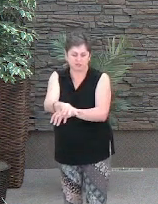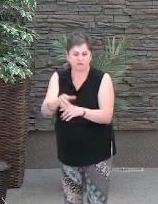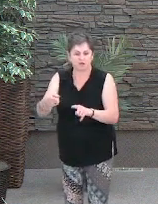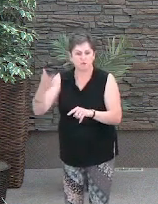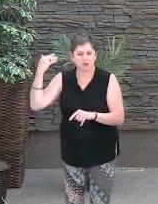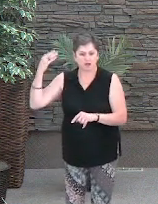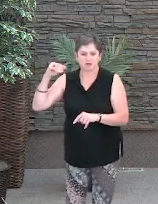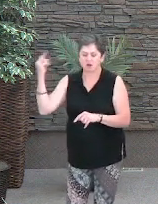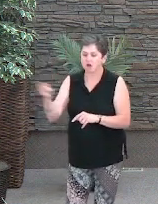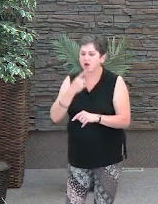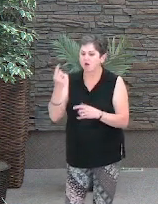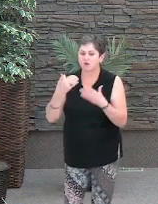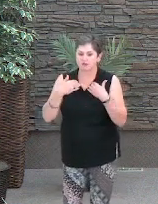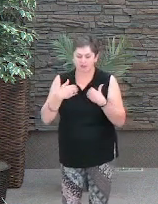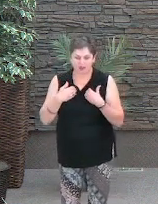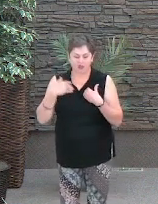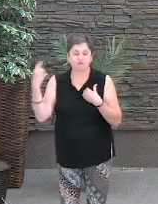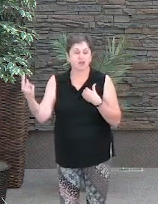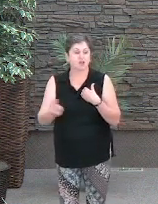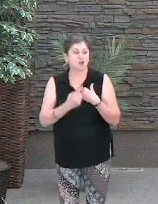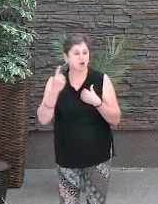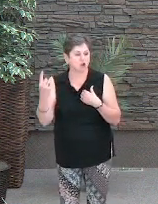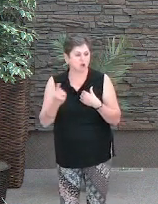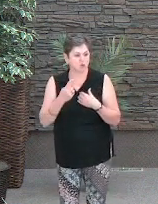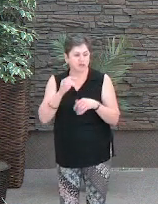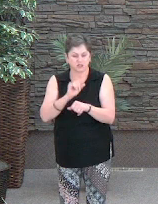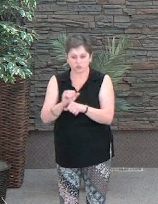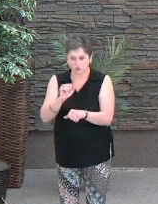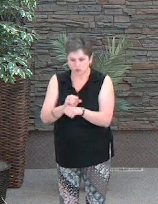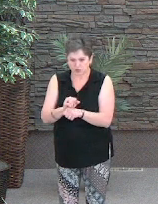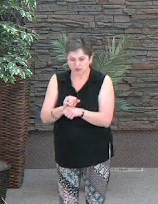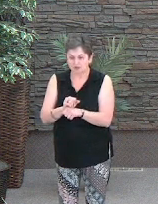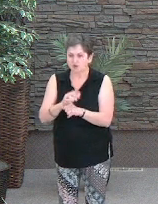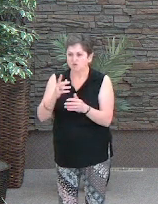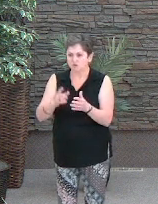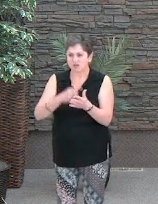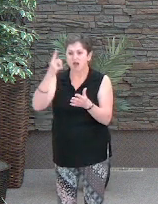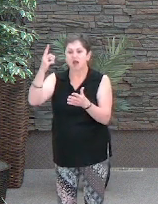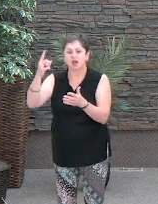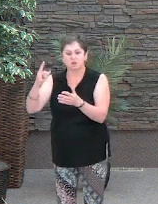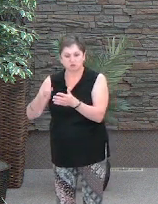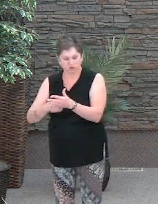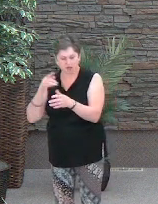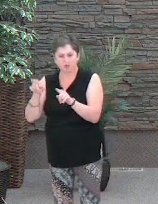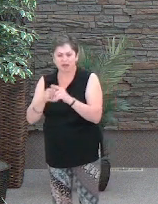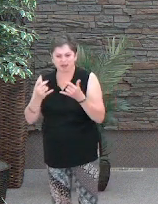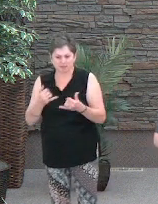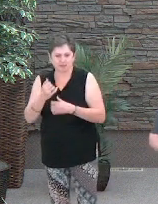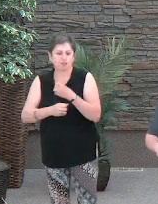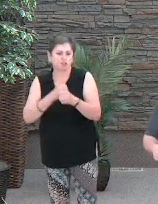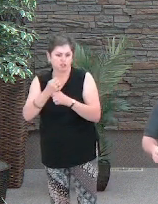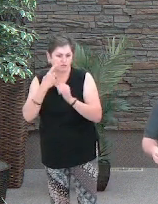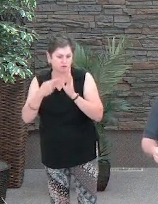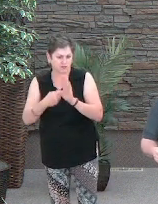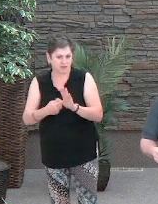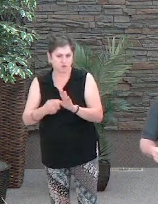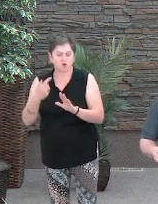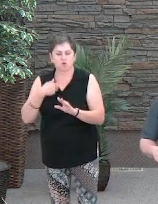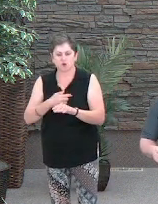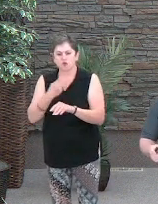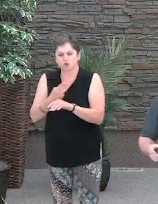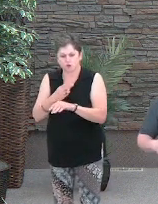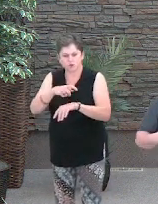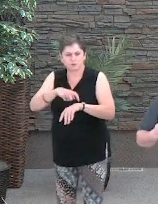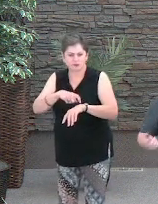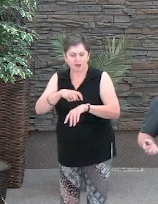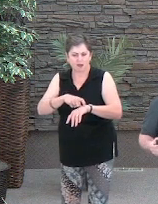are always present and always at work. And so from time to time, like this year, for example, we need to spend some